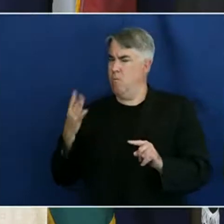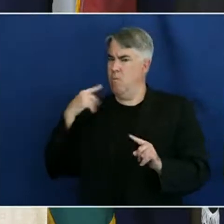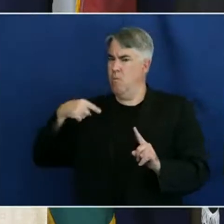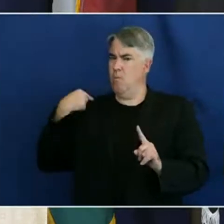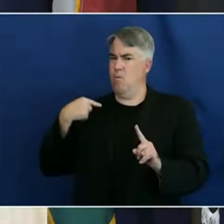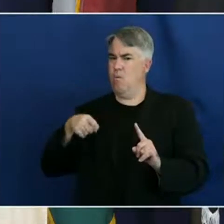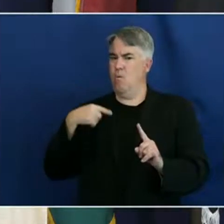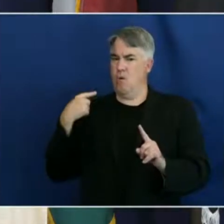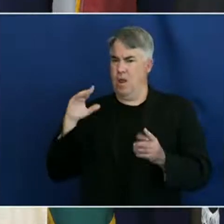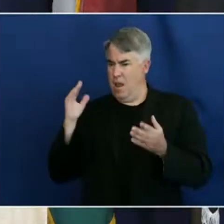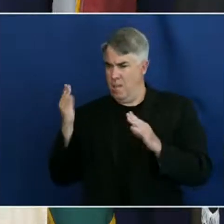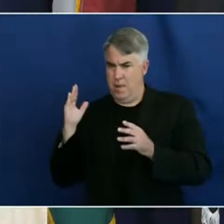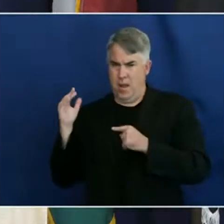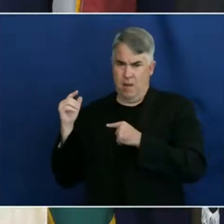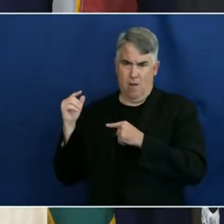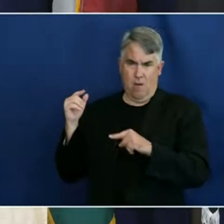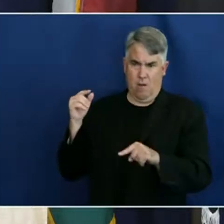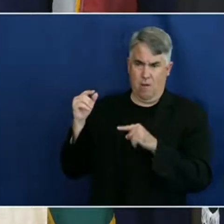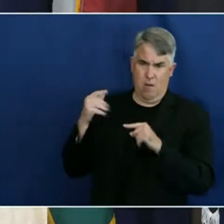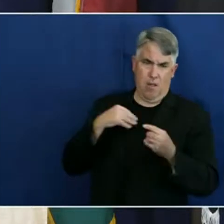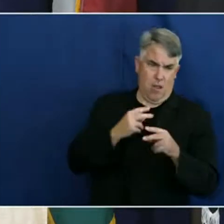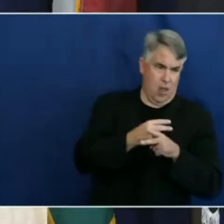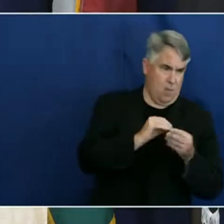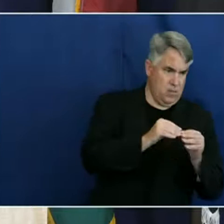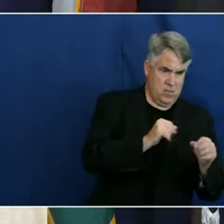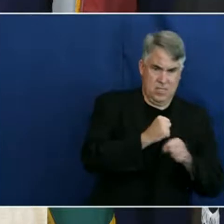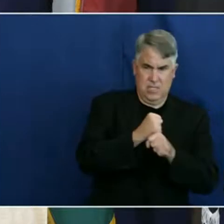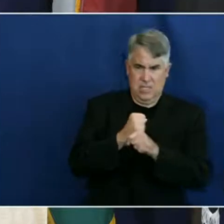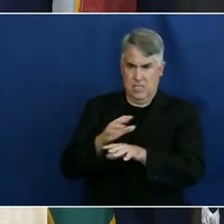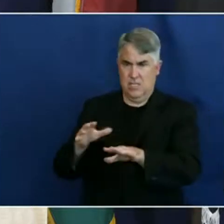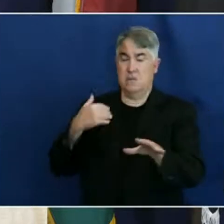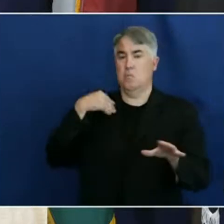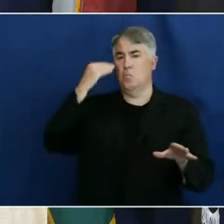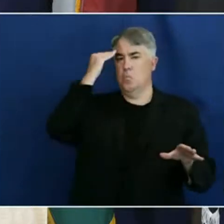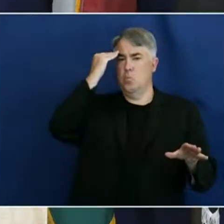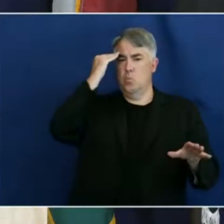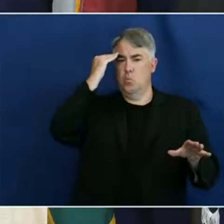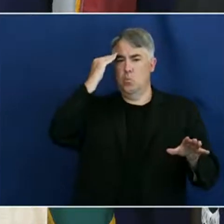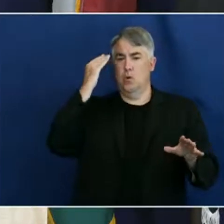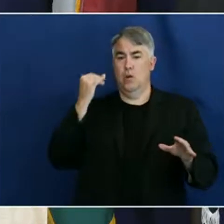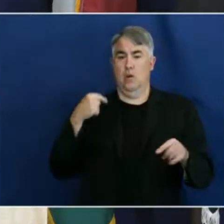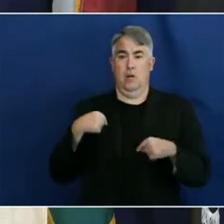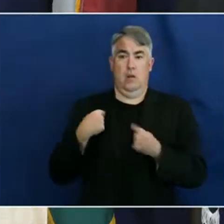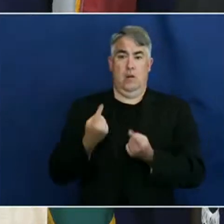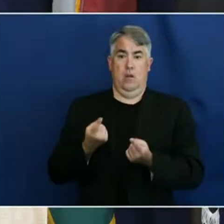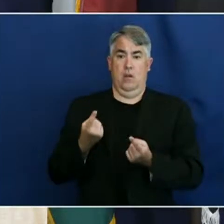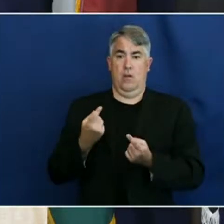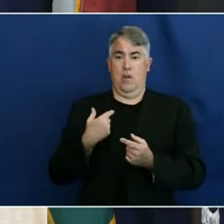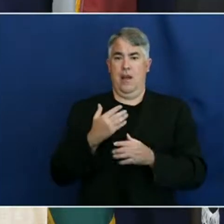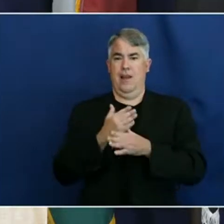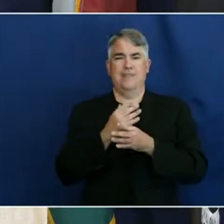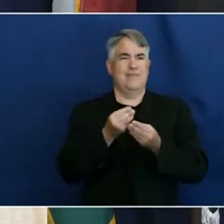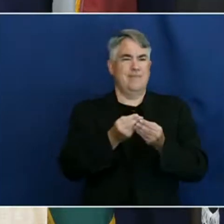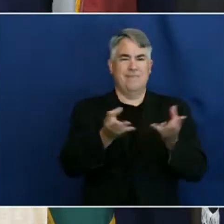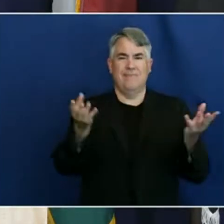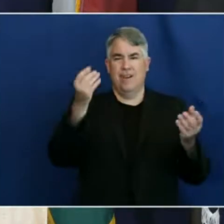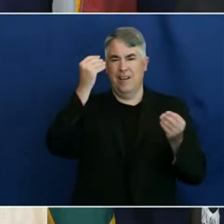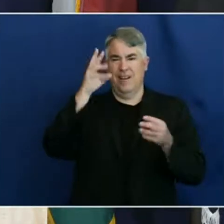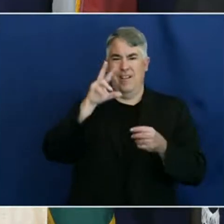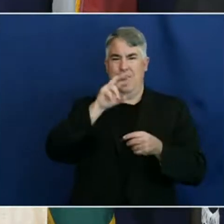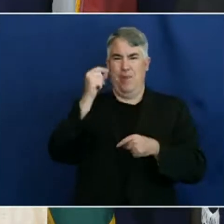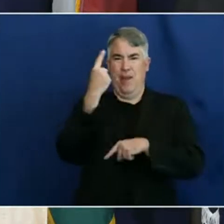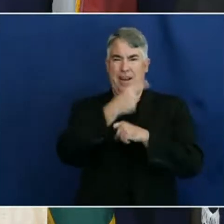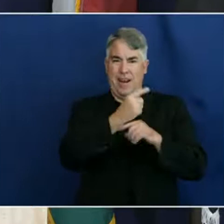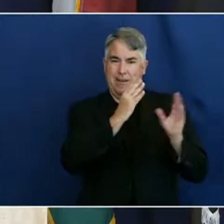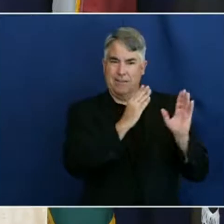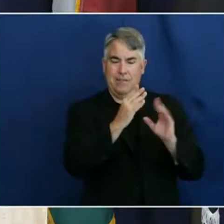the comparisons. I mean, what we do know is that in the past, I shared what's happening in the past 30 days, in the past 14